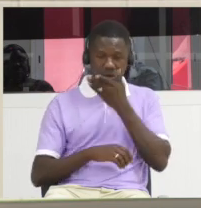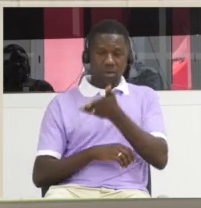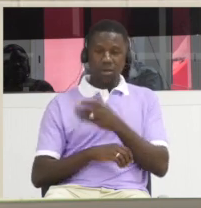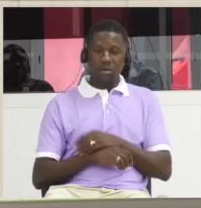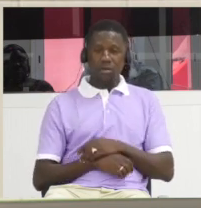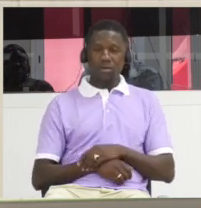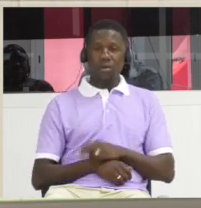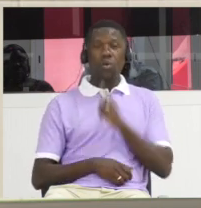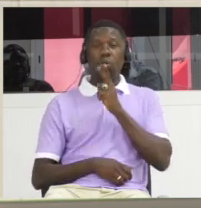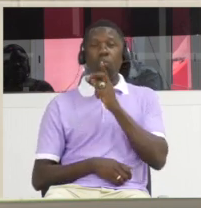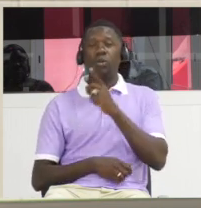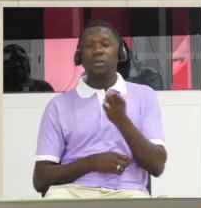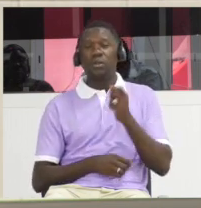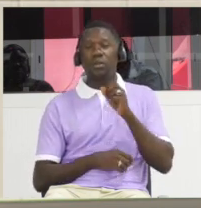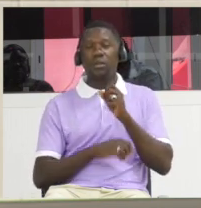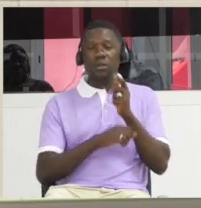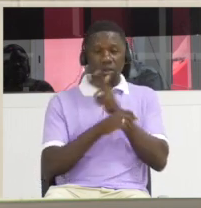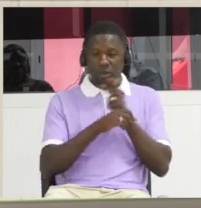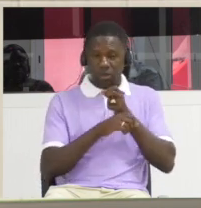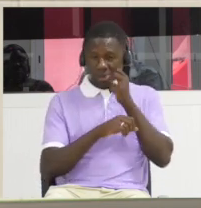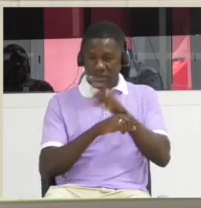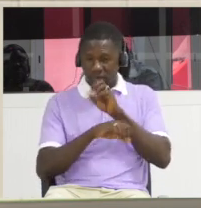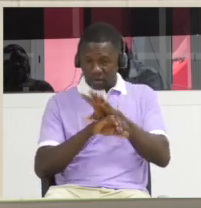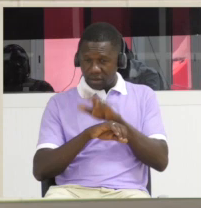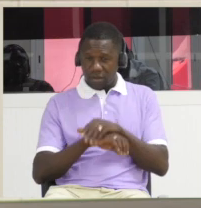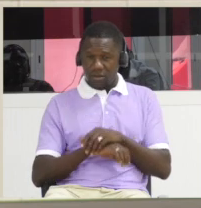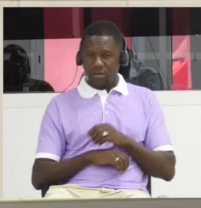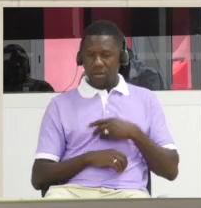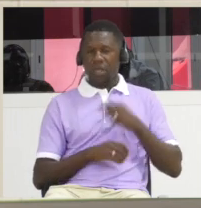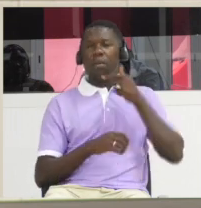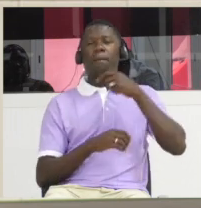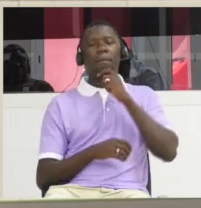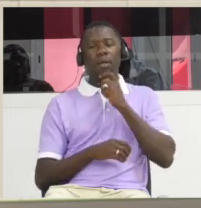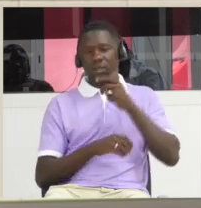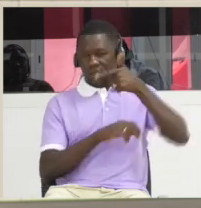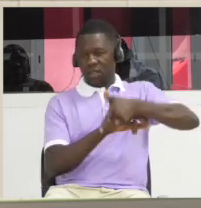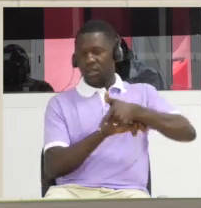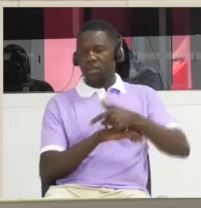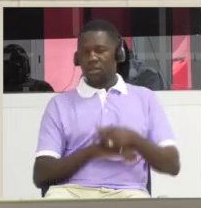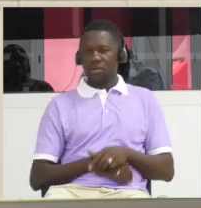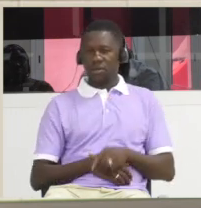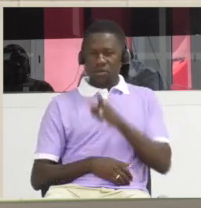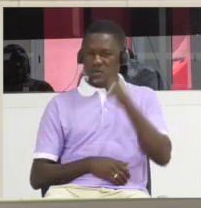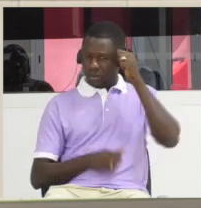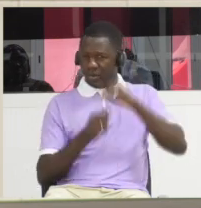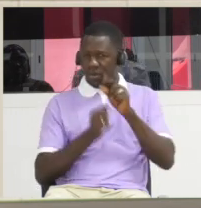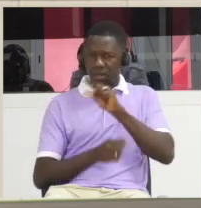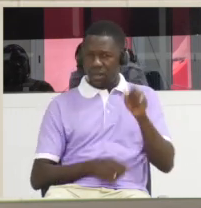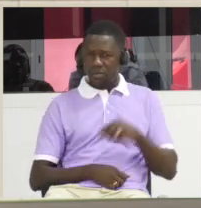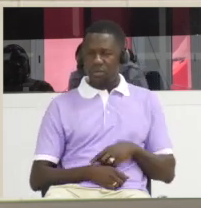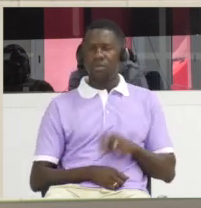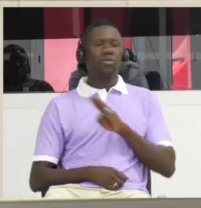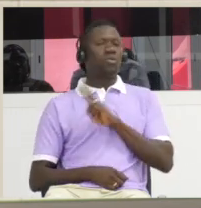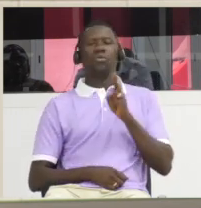was a Nigerian, can't recall his name. You can't recall his name? No. Okay. And who else was there?